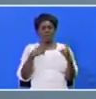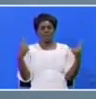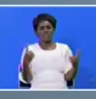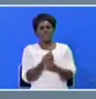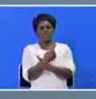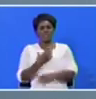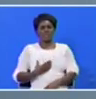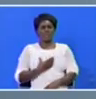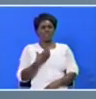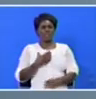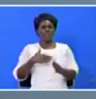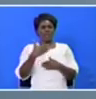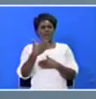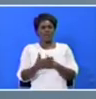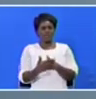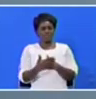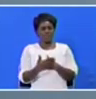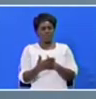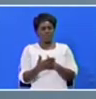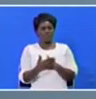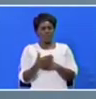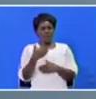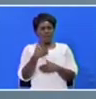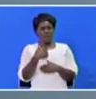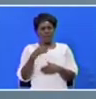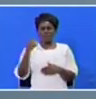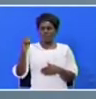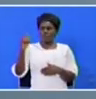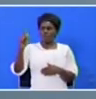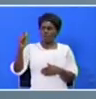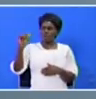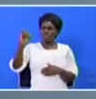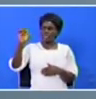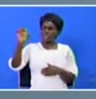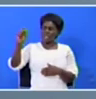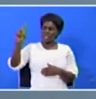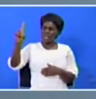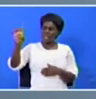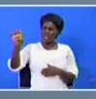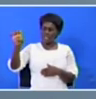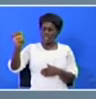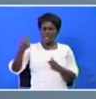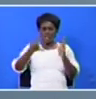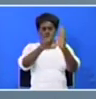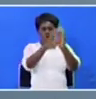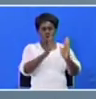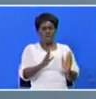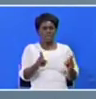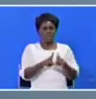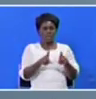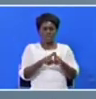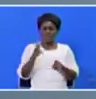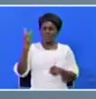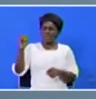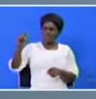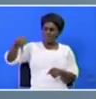panel after we get to hear from them. So I have Dr. Tiende Amolo. He's a former ombudsman and an aspirant member of parliament for Rarieda. But